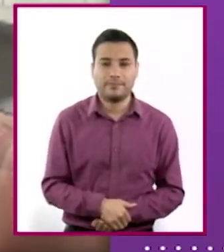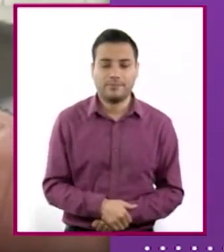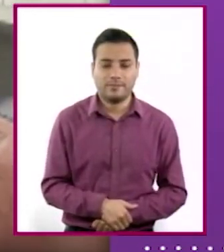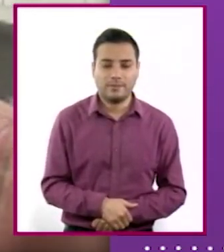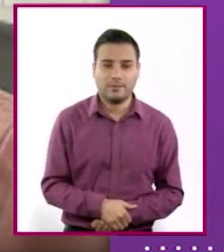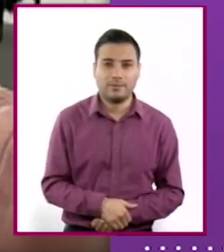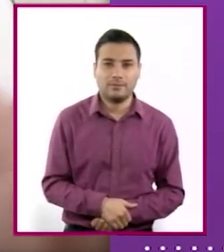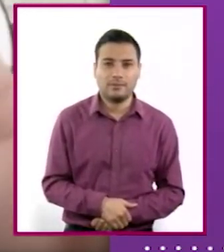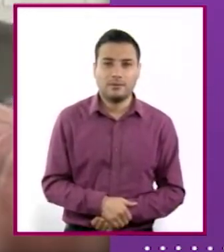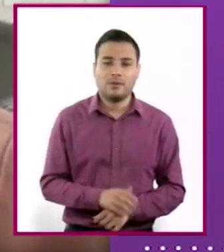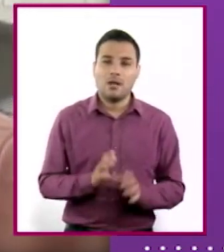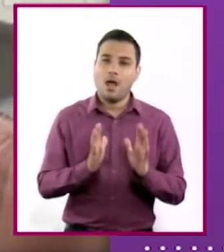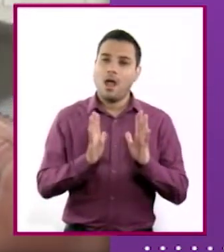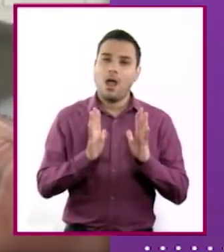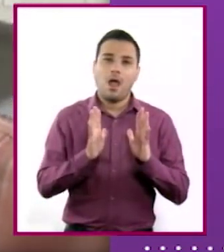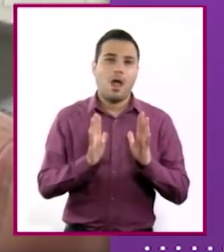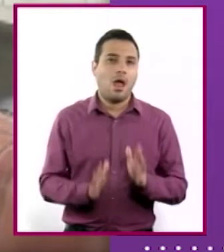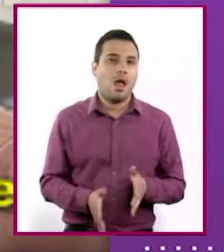The last one.